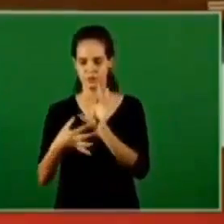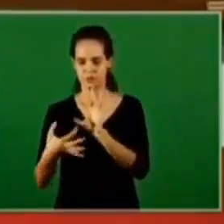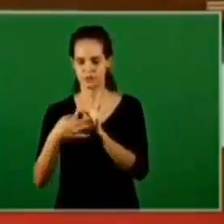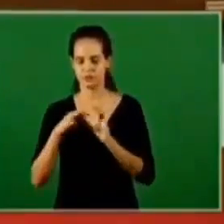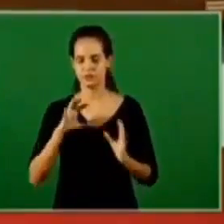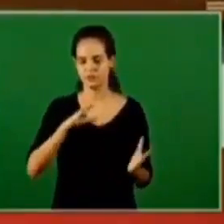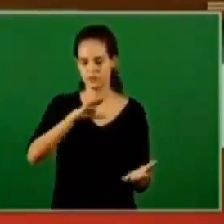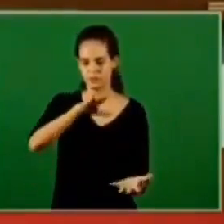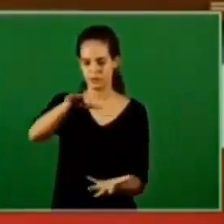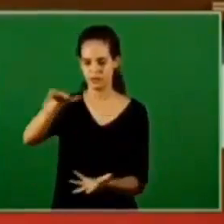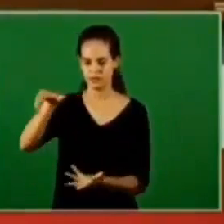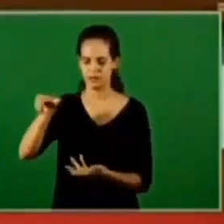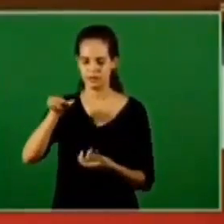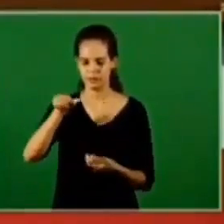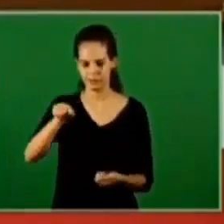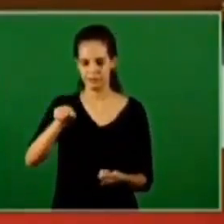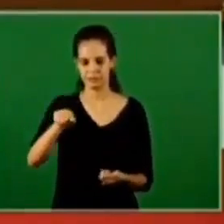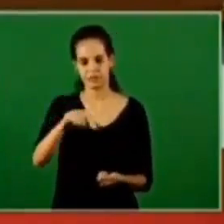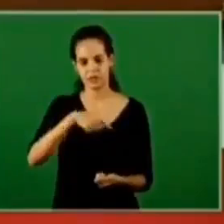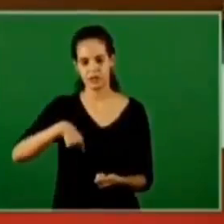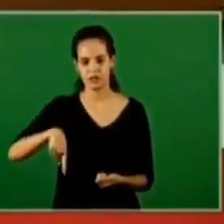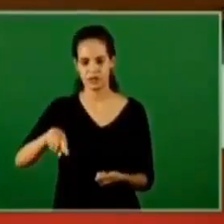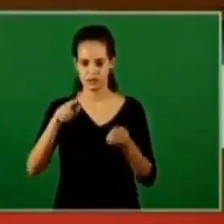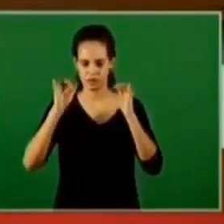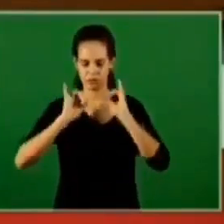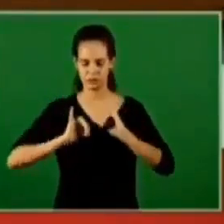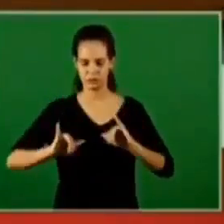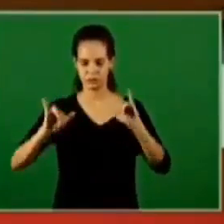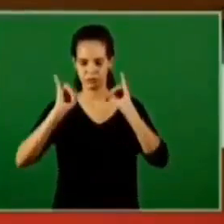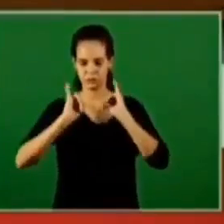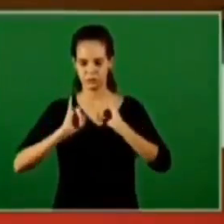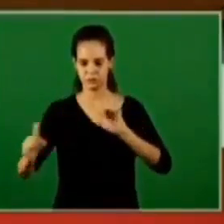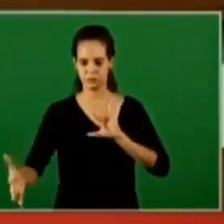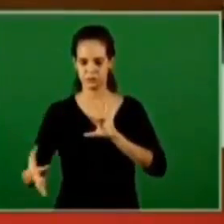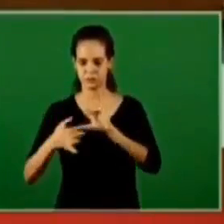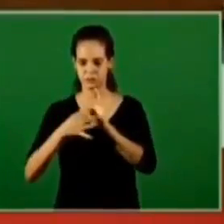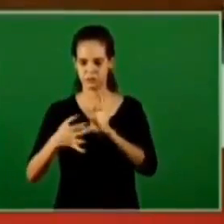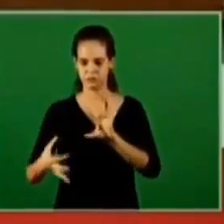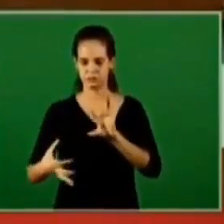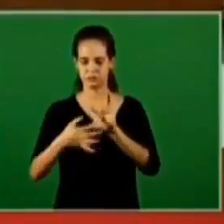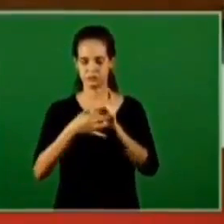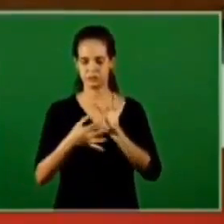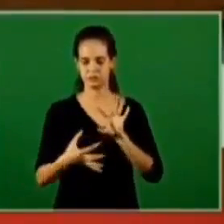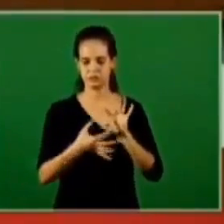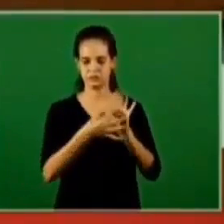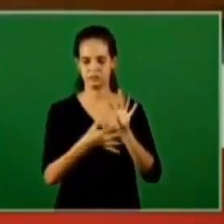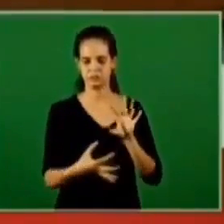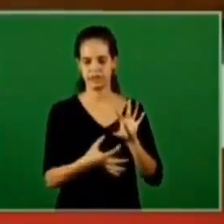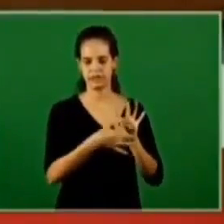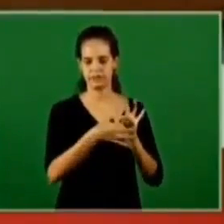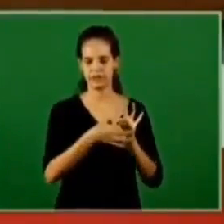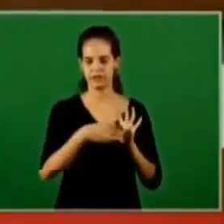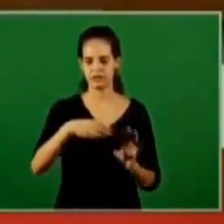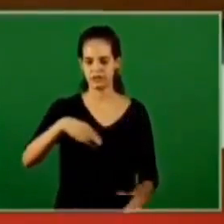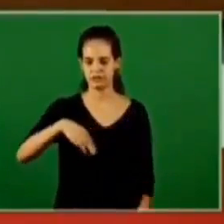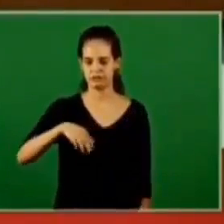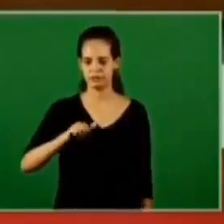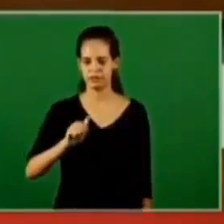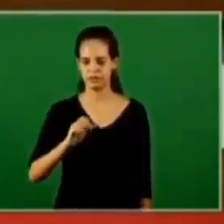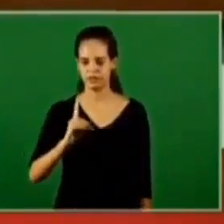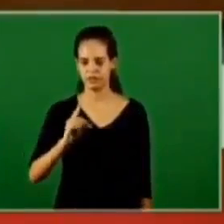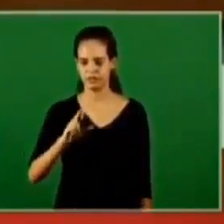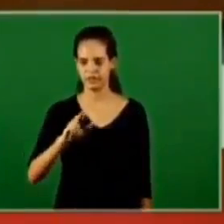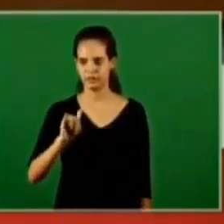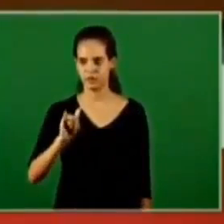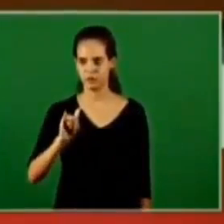us, I want to communicate. You're also in connection with the group of Madrid, and